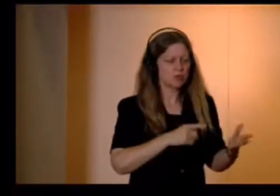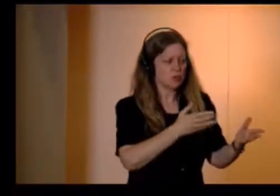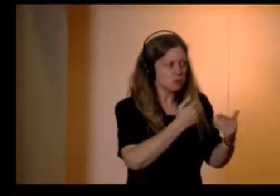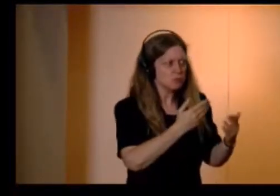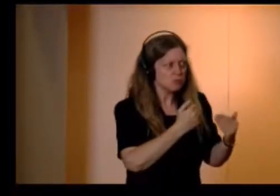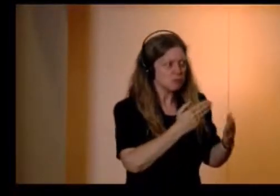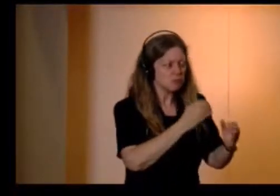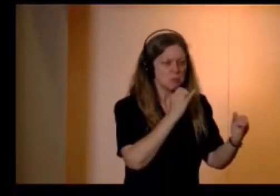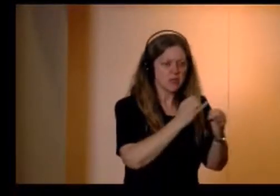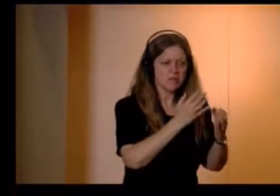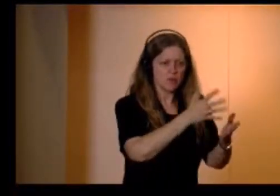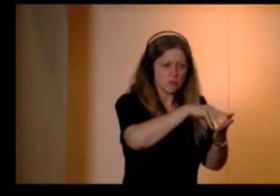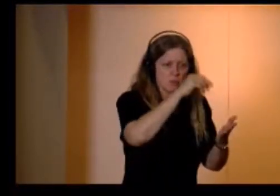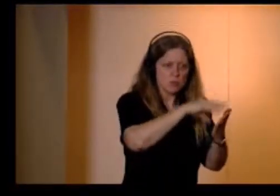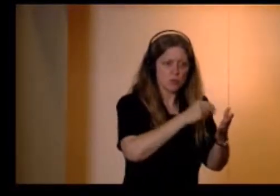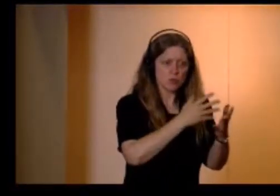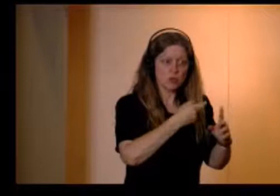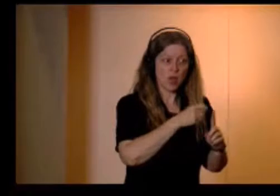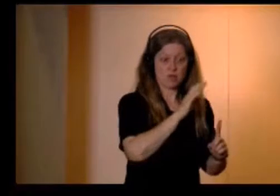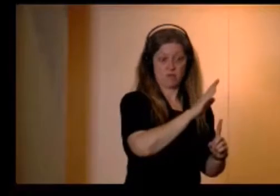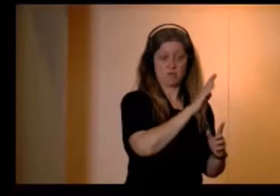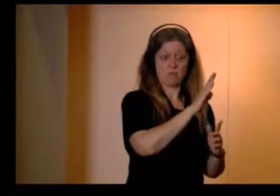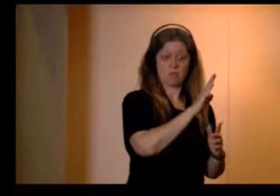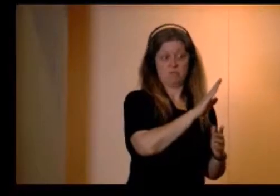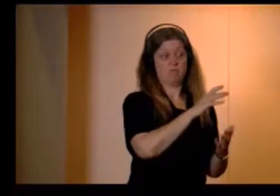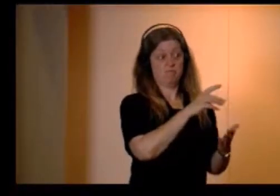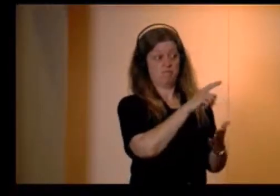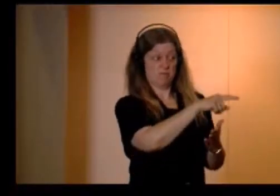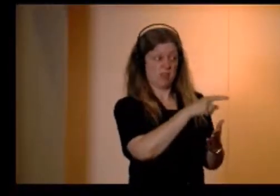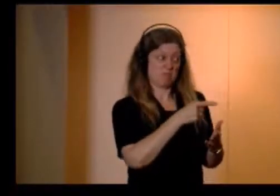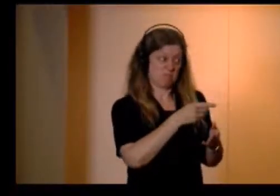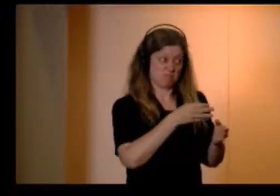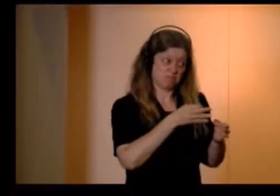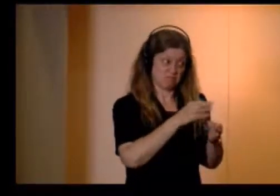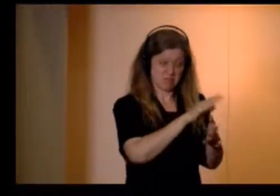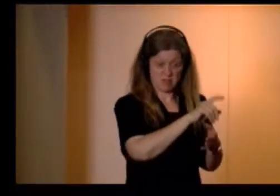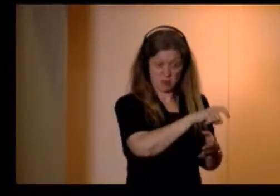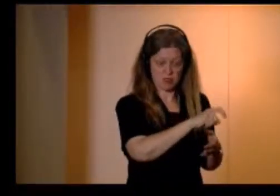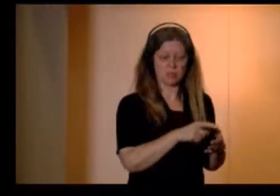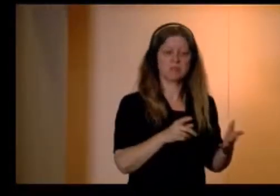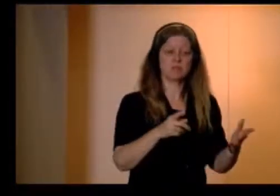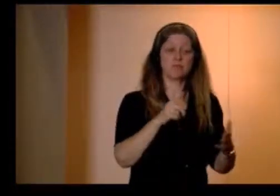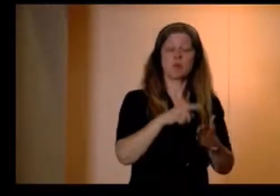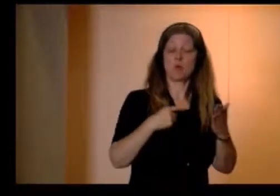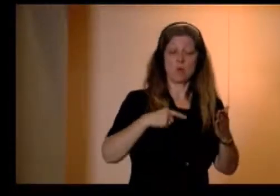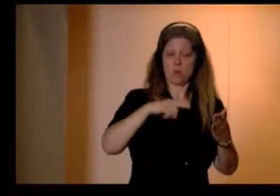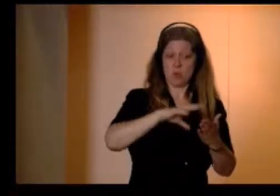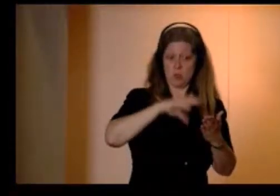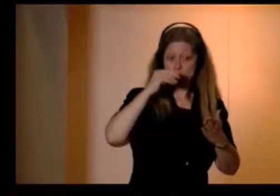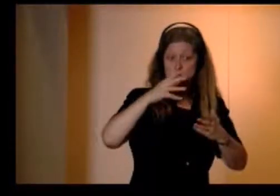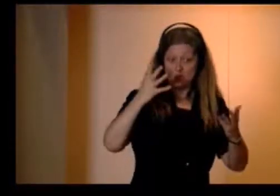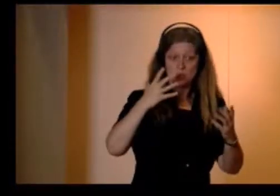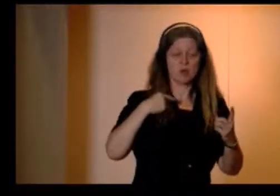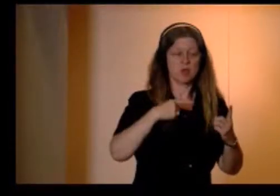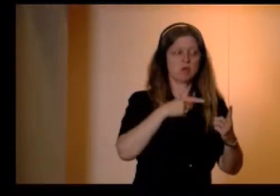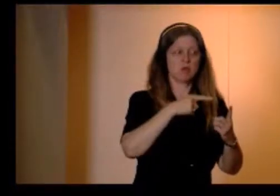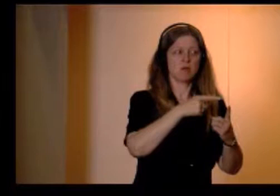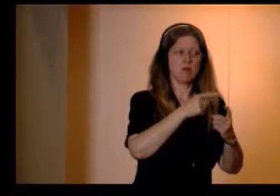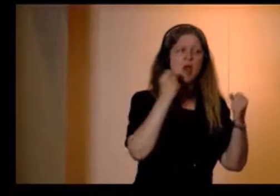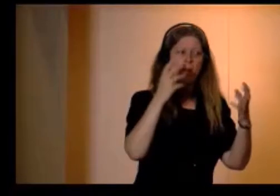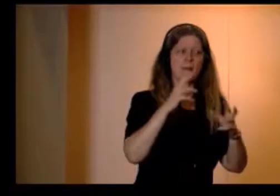And one thing that we did learn while we're out there is that a lot of people have a lot of data. And they're all doing different things with those